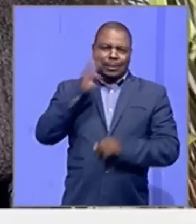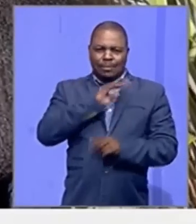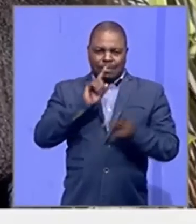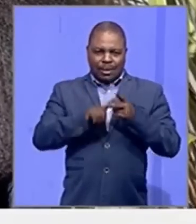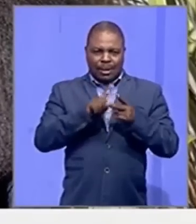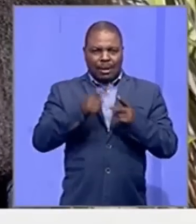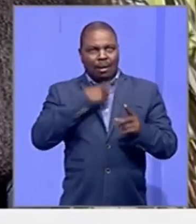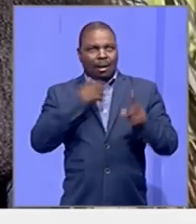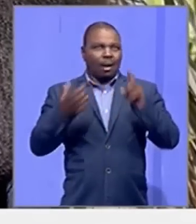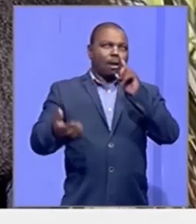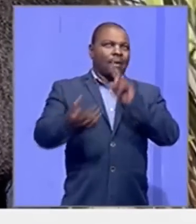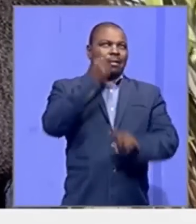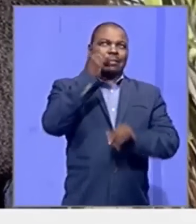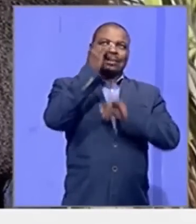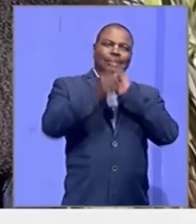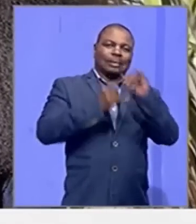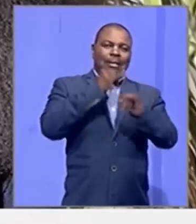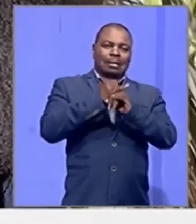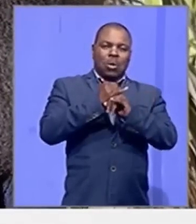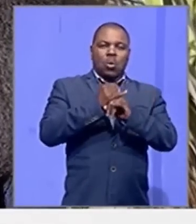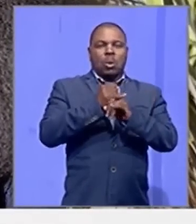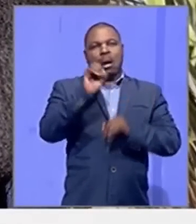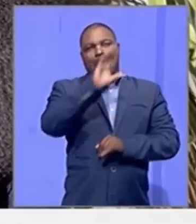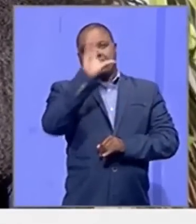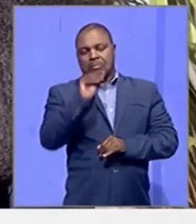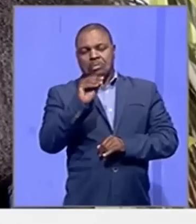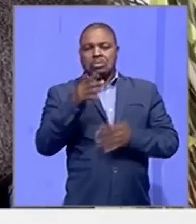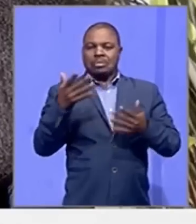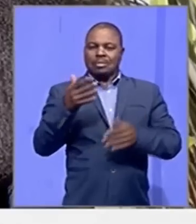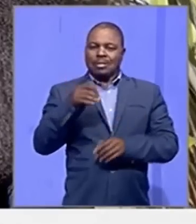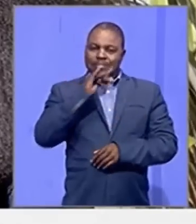to win Miss Teen International Africa should just be